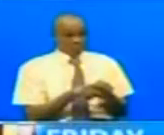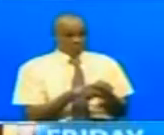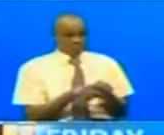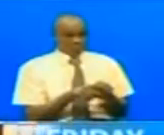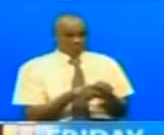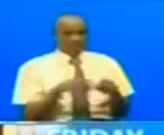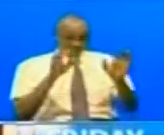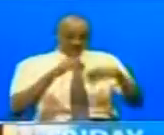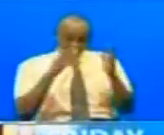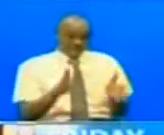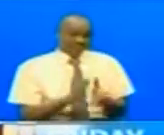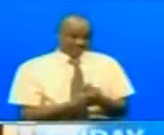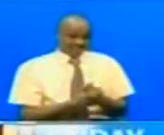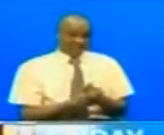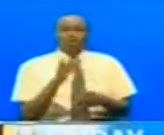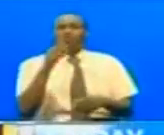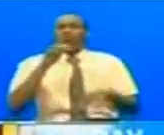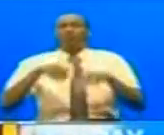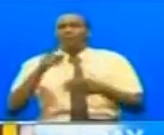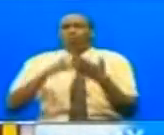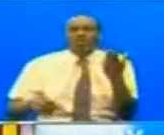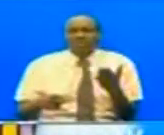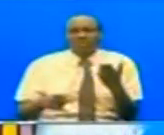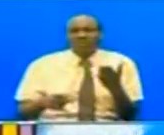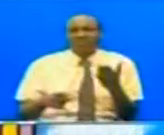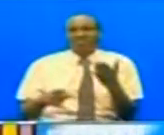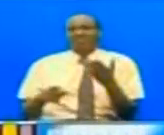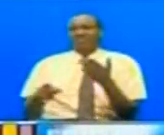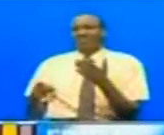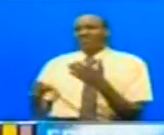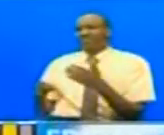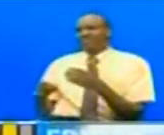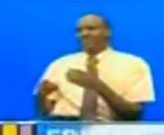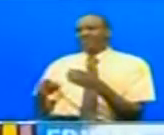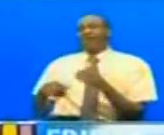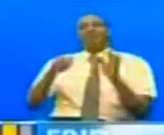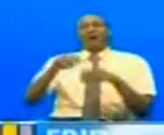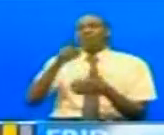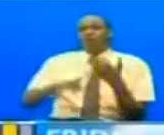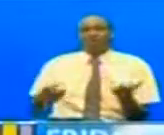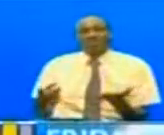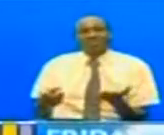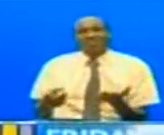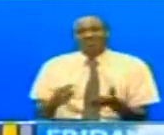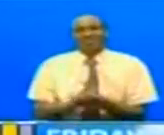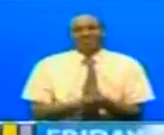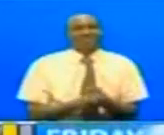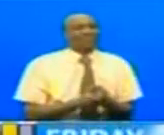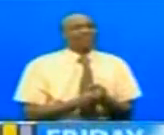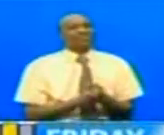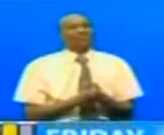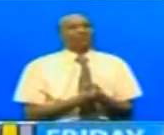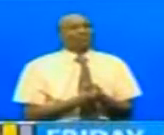I am a farmer. A farmer. What do you farm? Sorry if I seem like I'm meddling, but I'm interested.